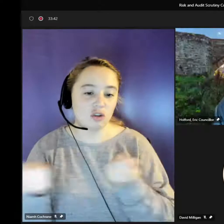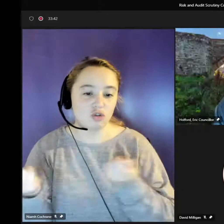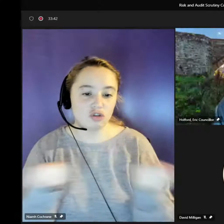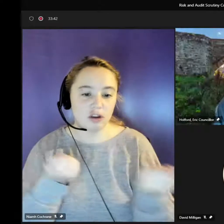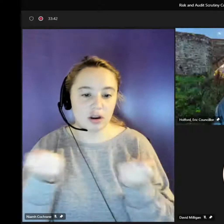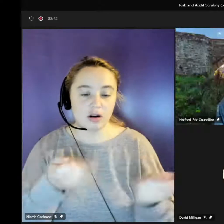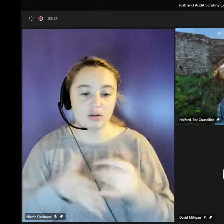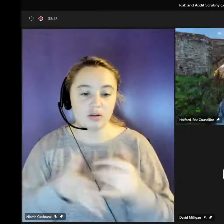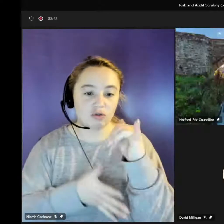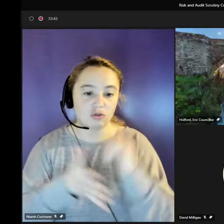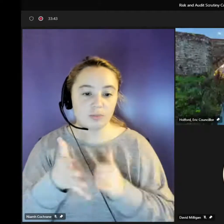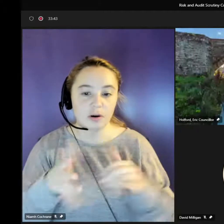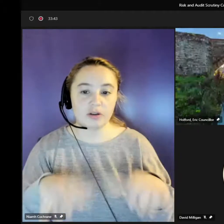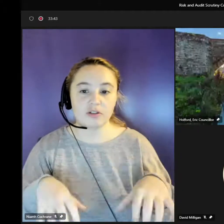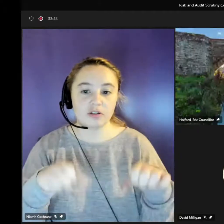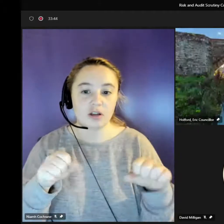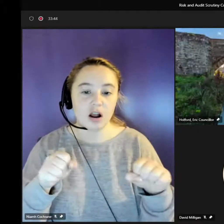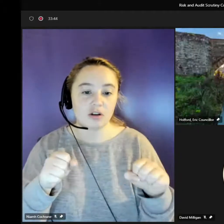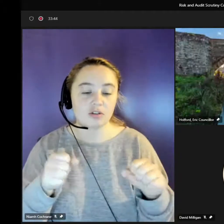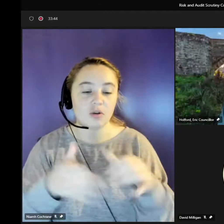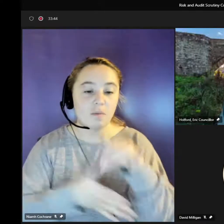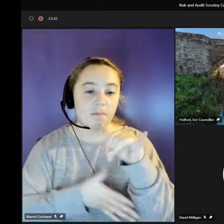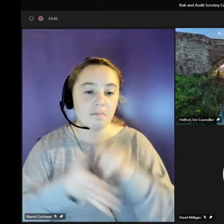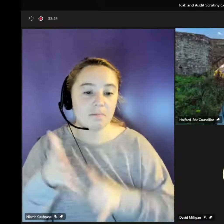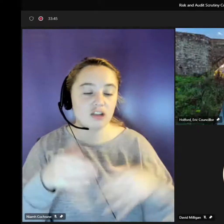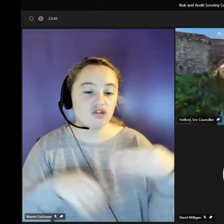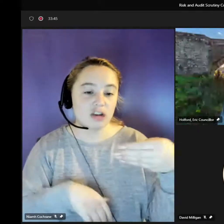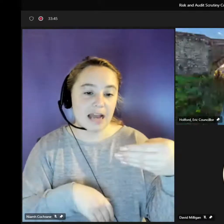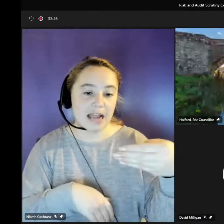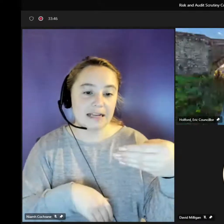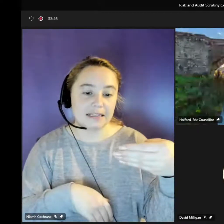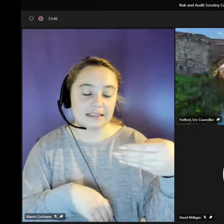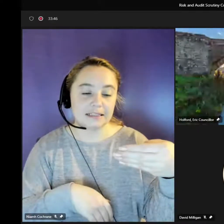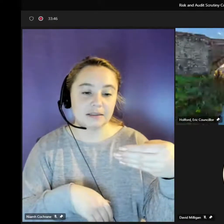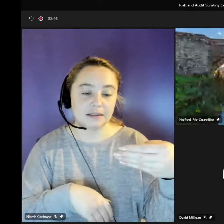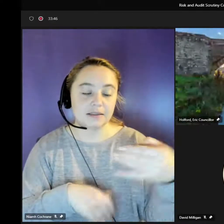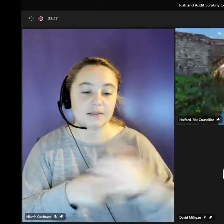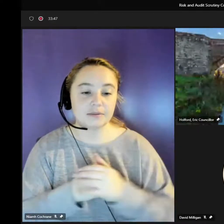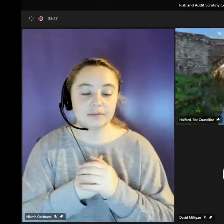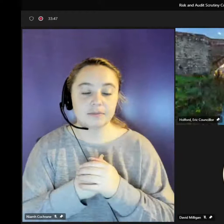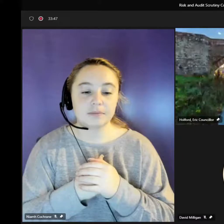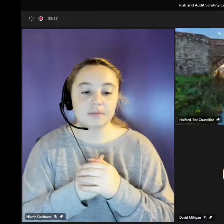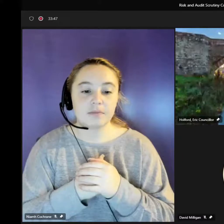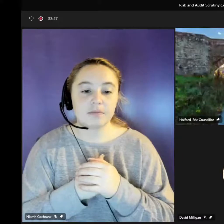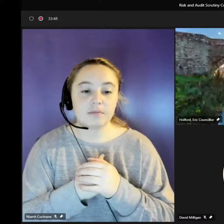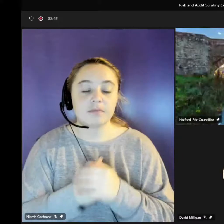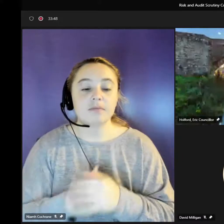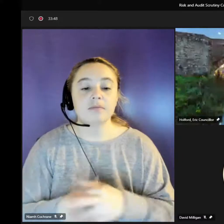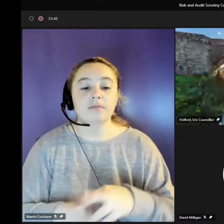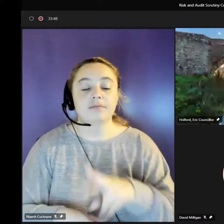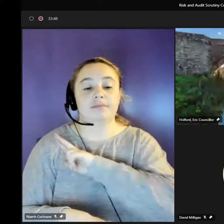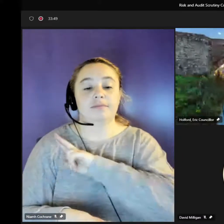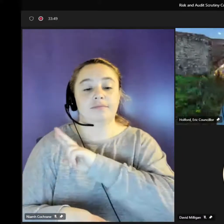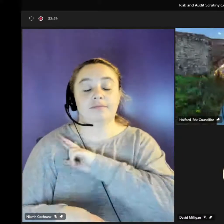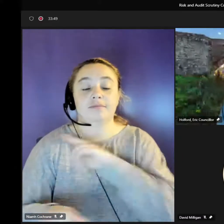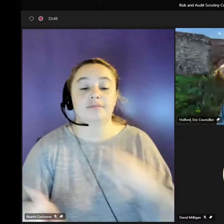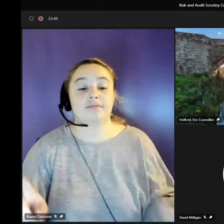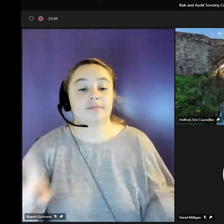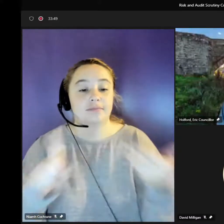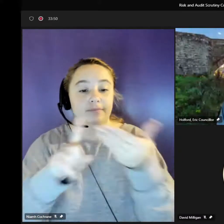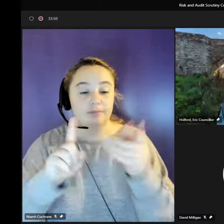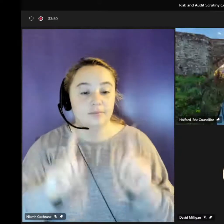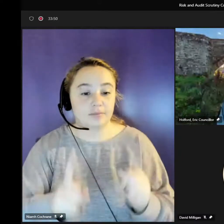report commences on page 9 of the agenda papers. The purpose of the report is just generally to